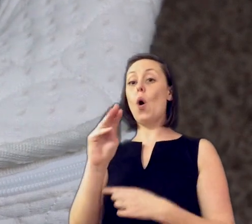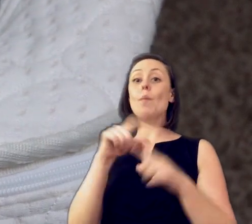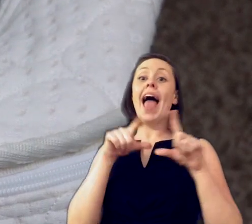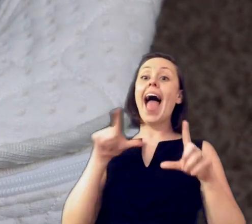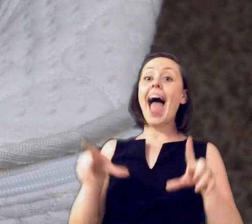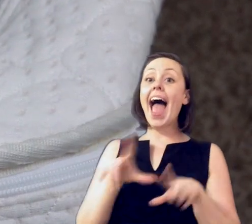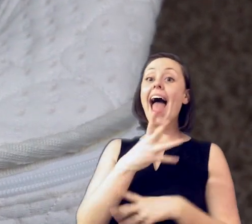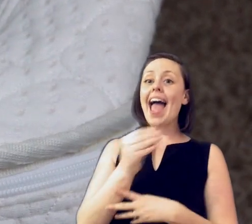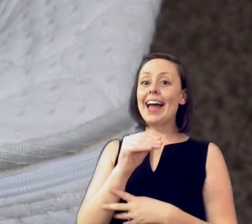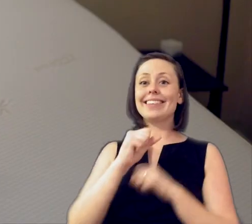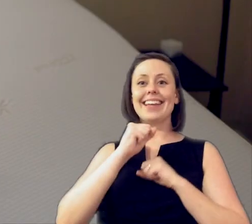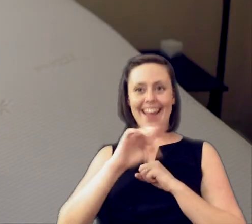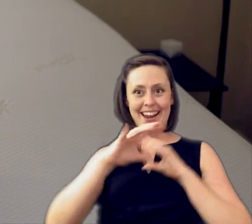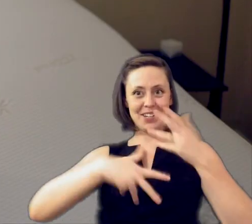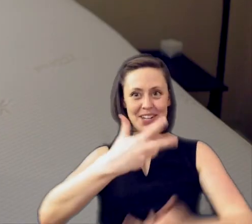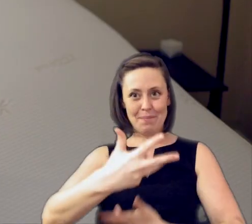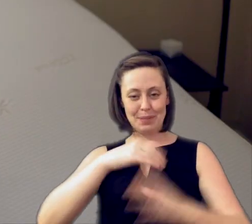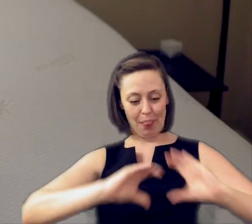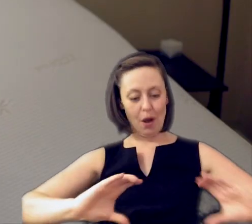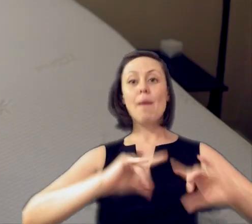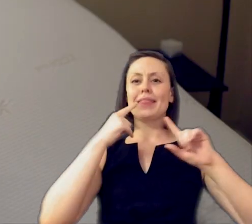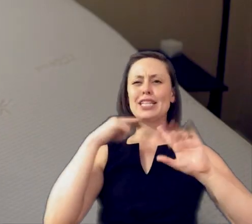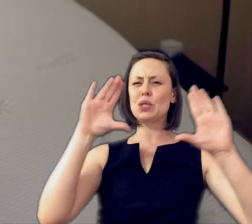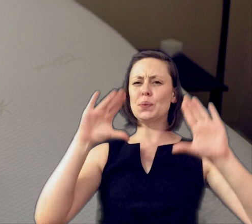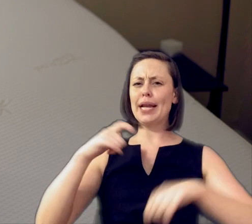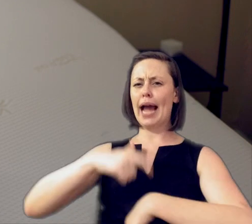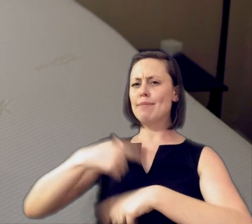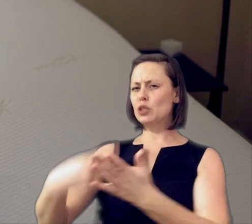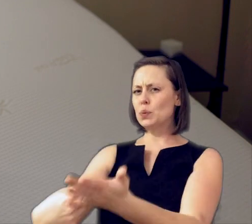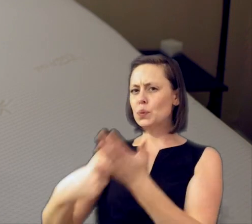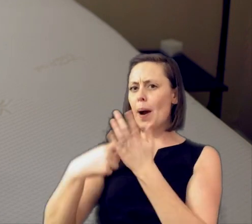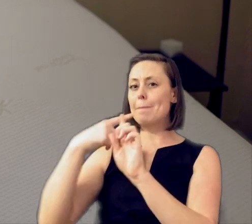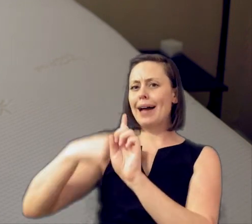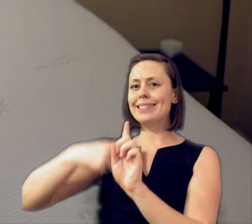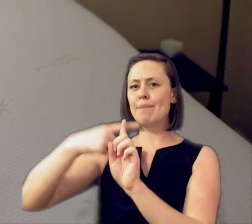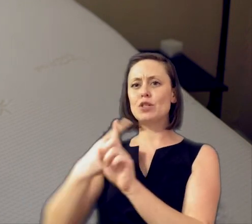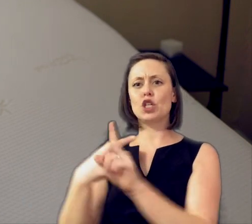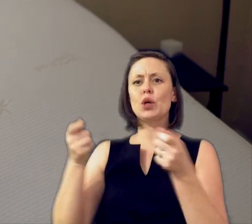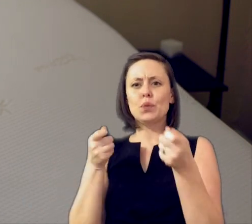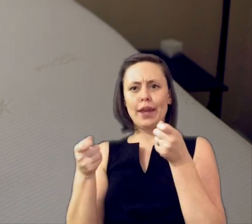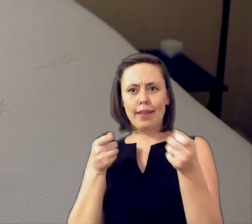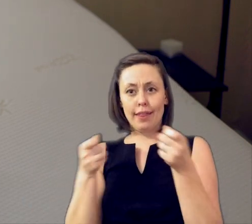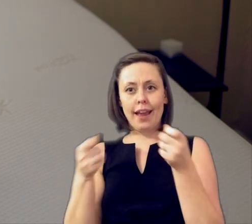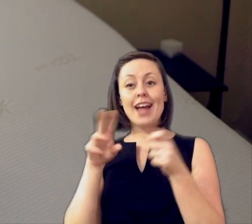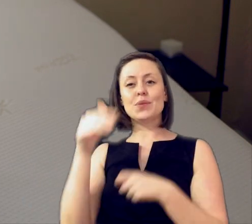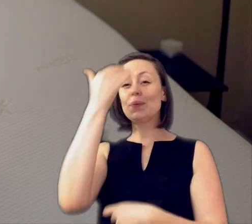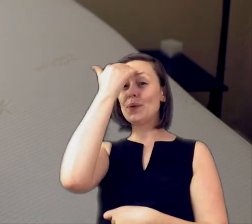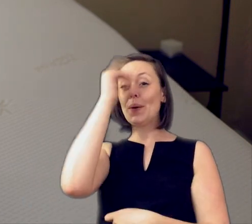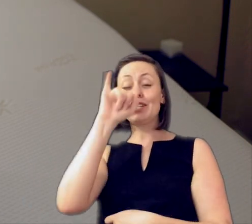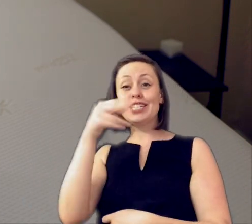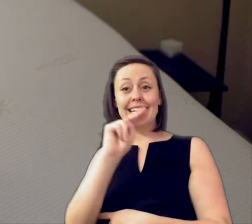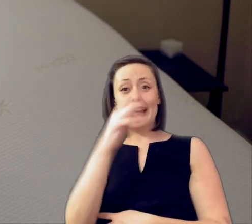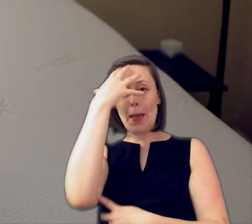air chambers below. I think this is a great time to talk about temperature regulation. As you know,